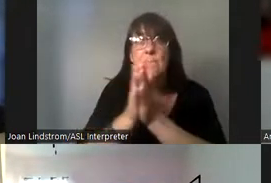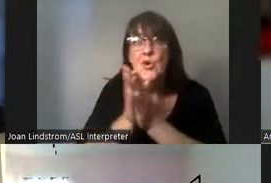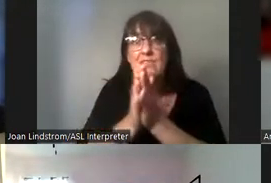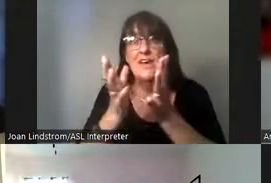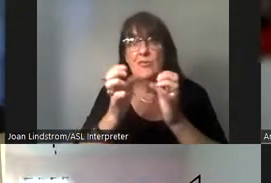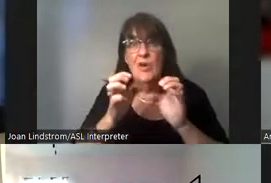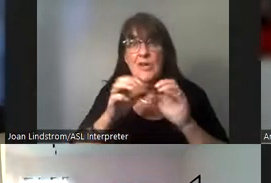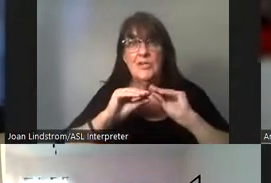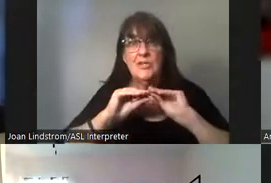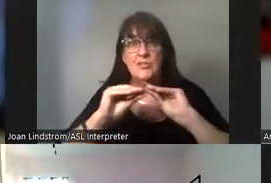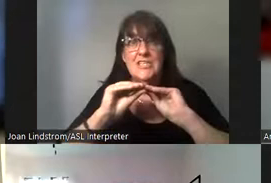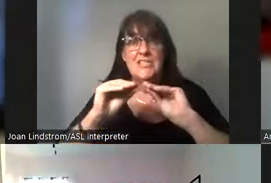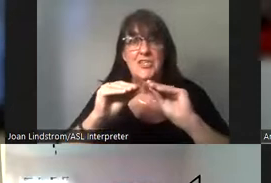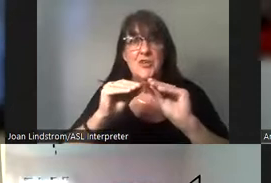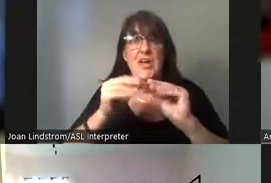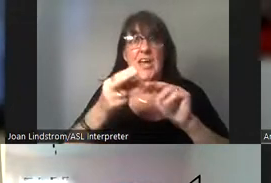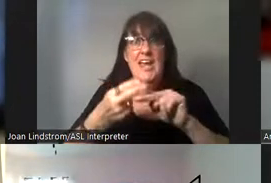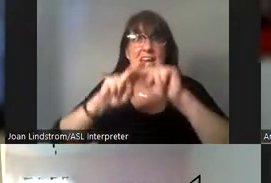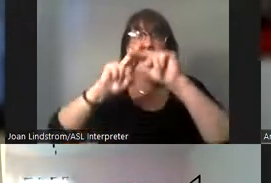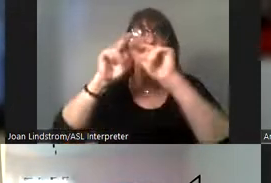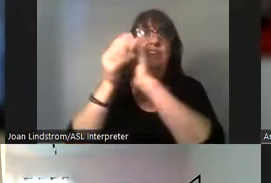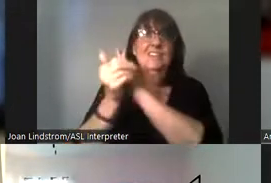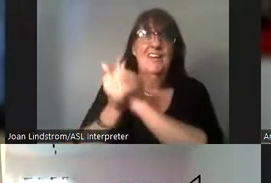and grow their skills. And that's what we're hoping that they'll do.